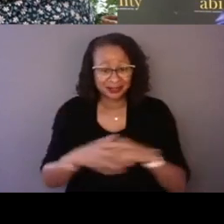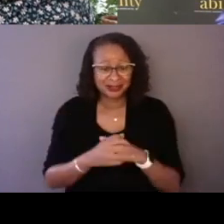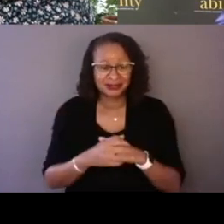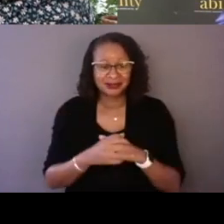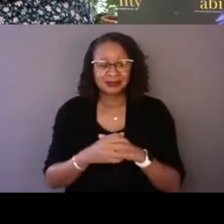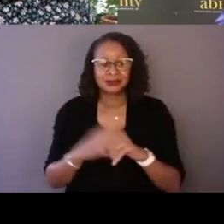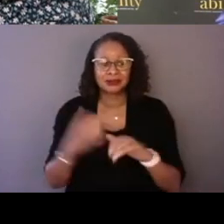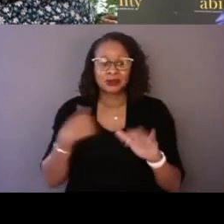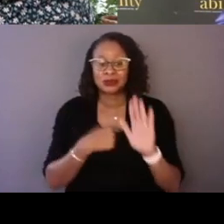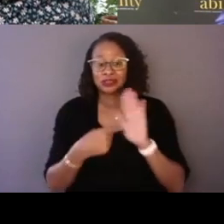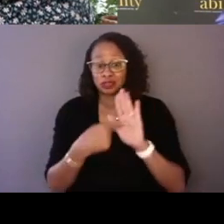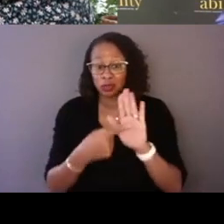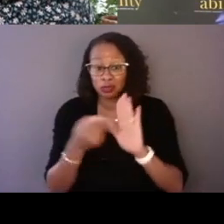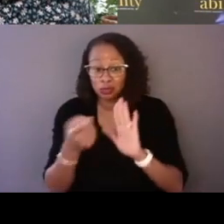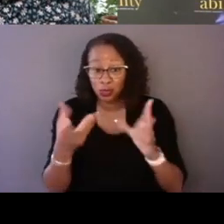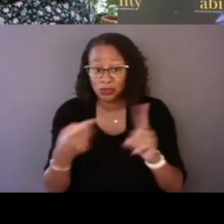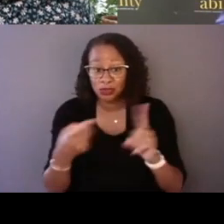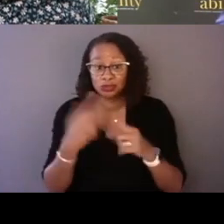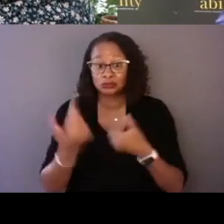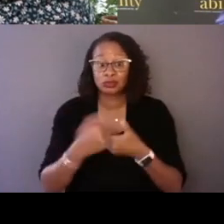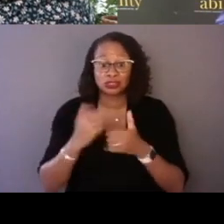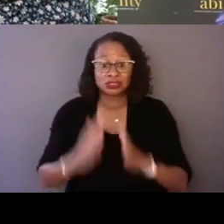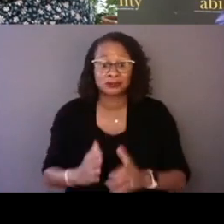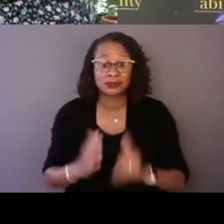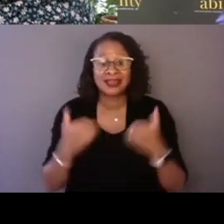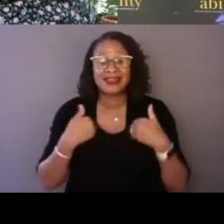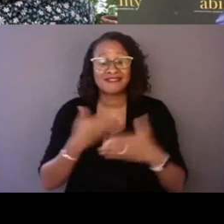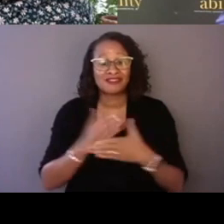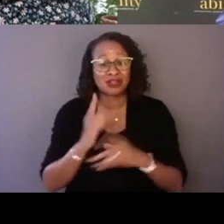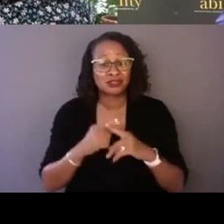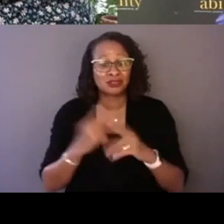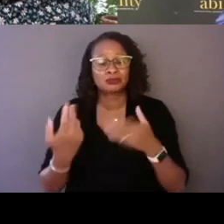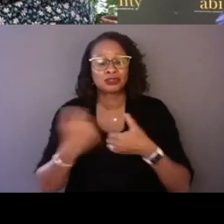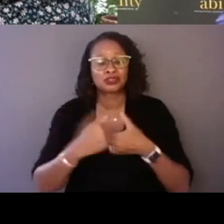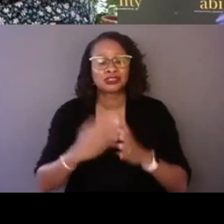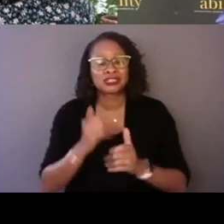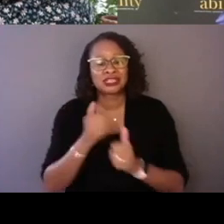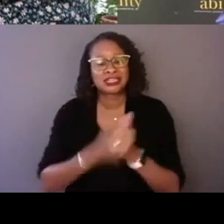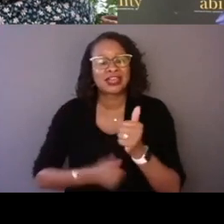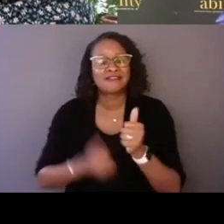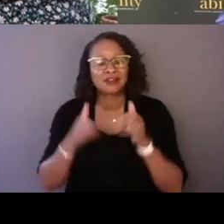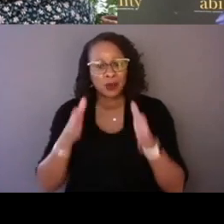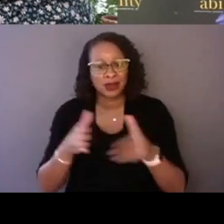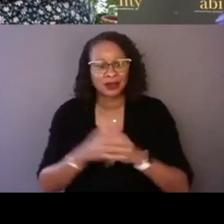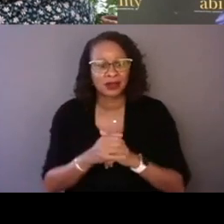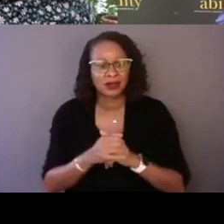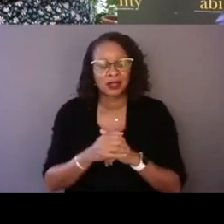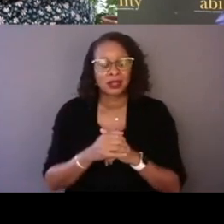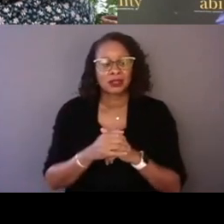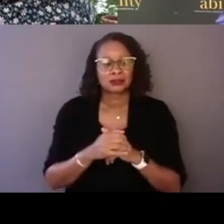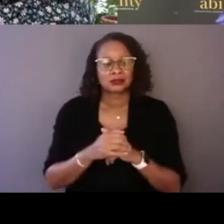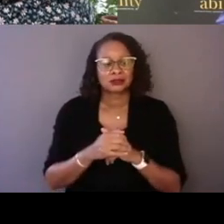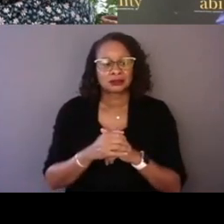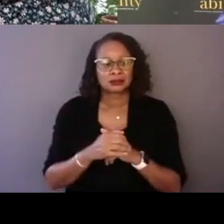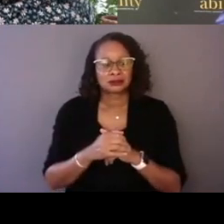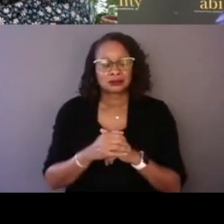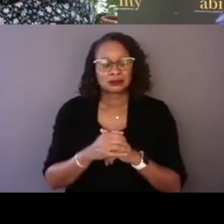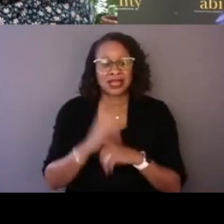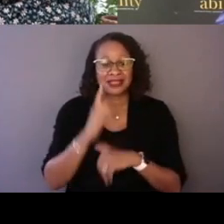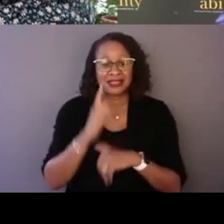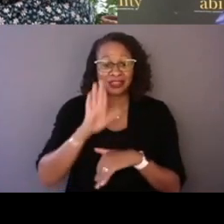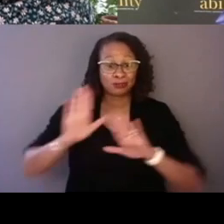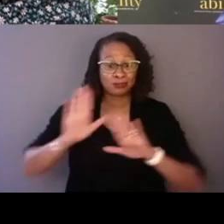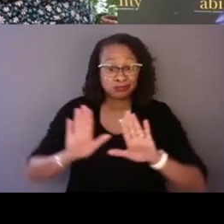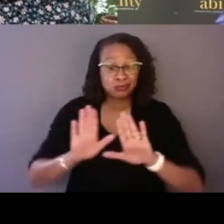that you want to participate and have the right to participate in every way. So, I think you're pushing